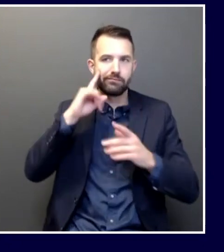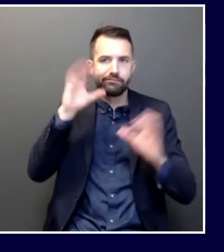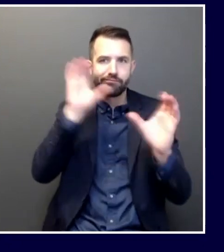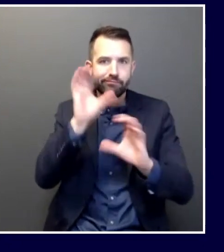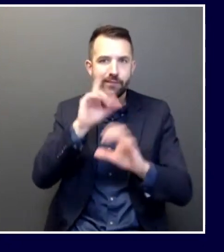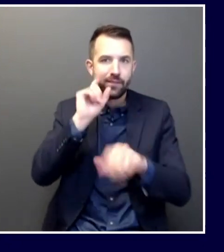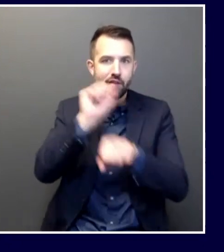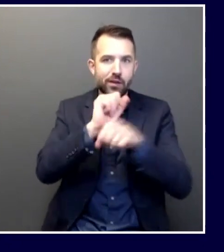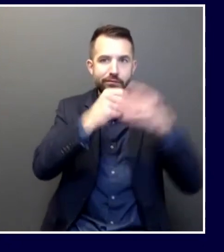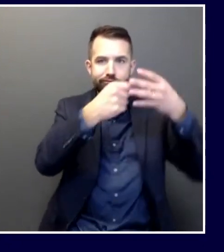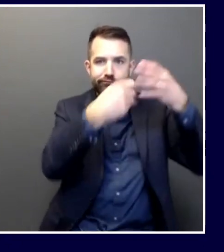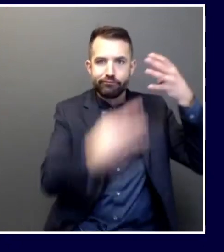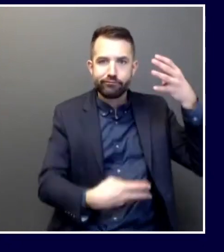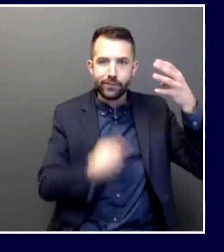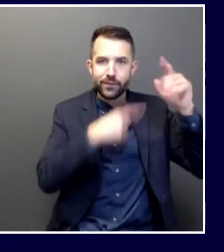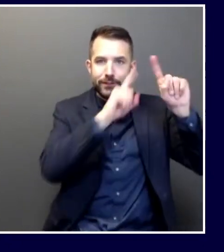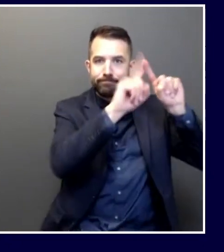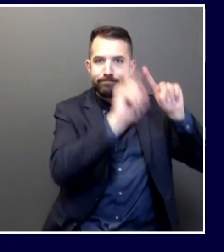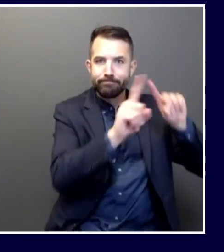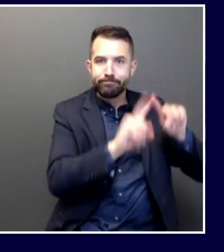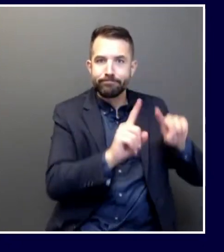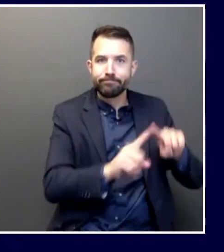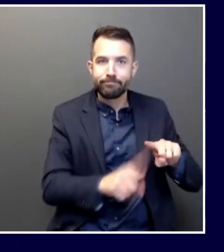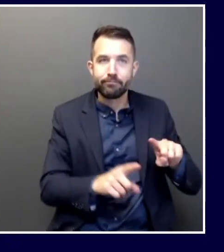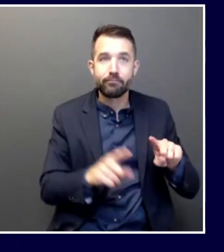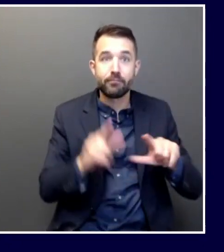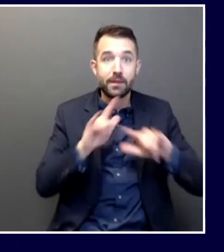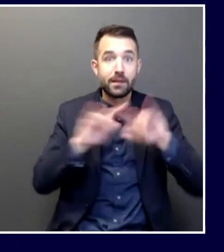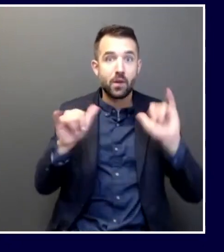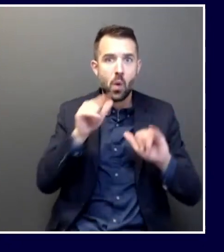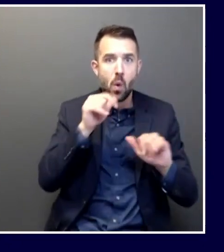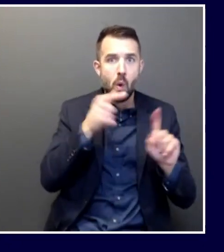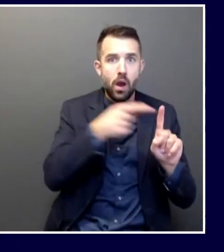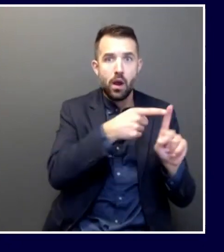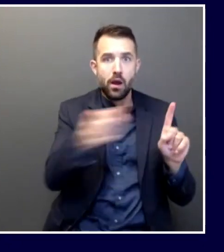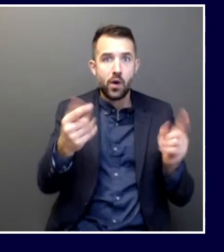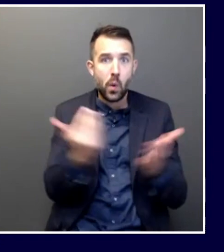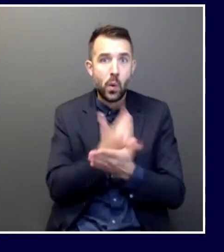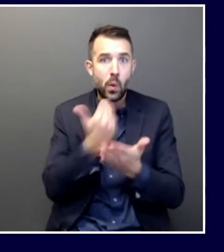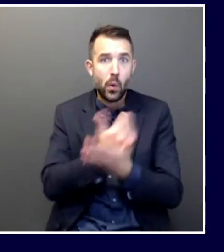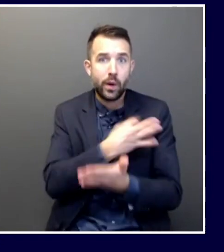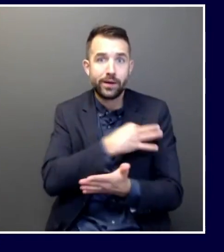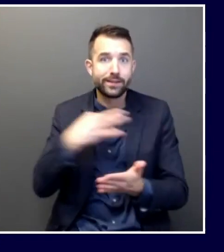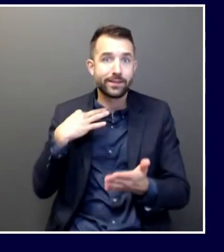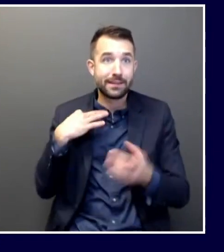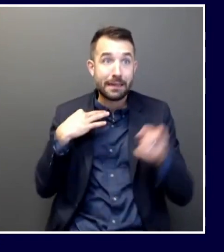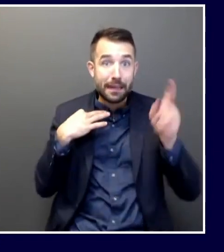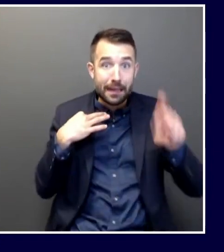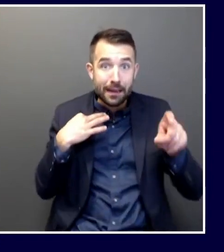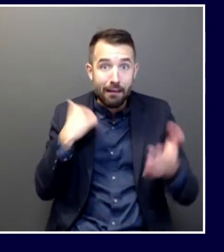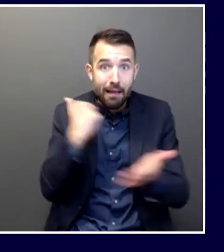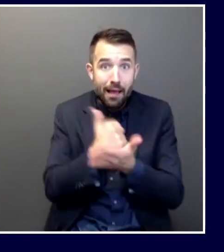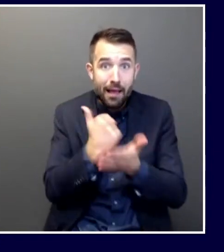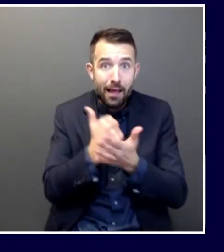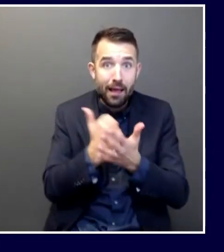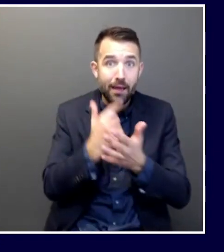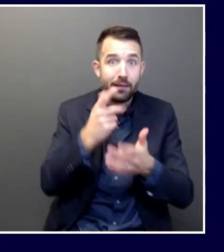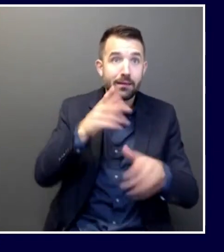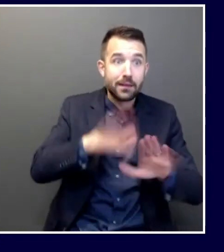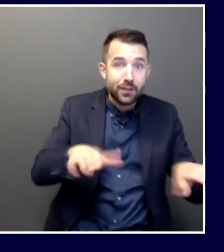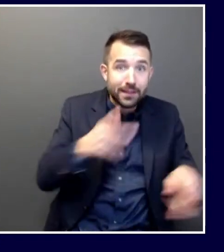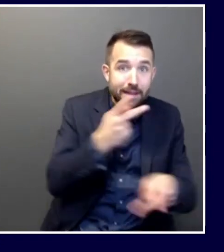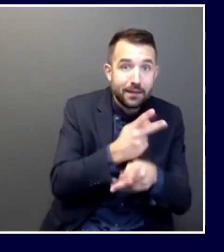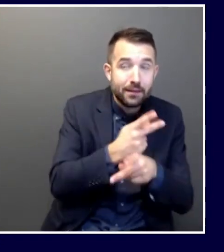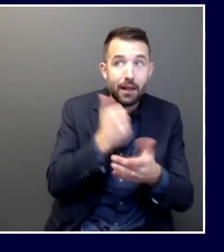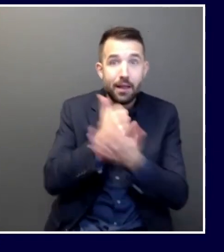options, housing options? So we're taking an all of the above approach to trying to help our healthcare facilities, group